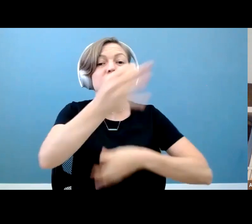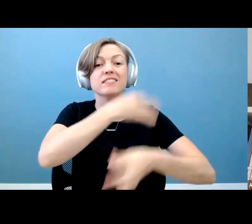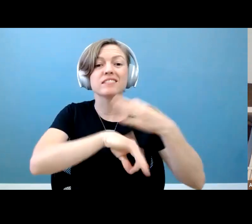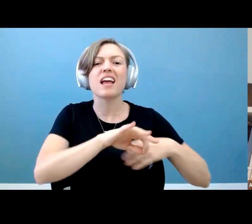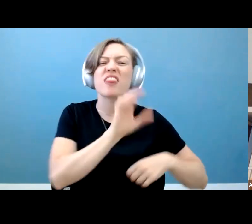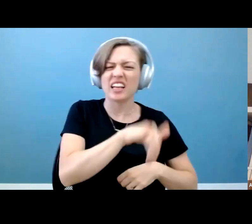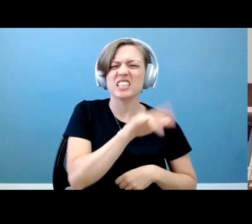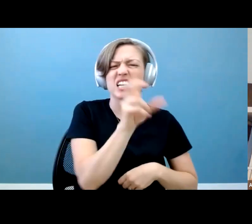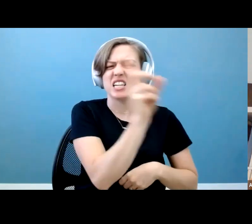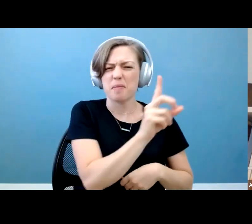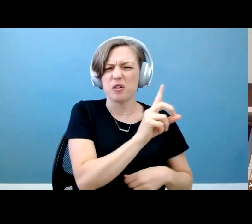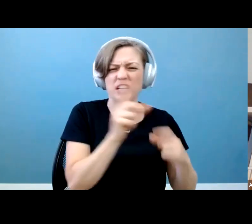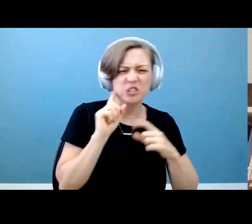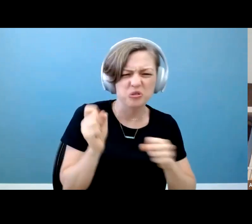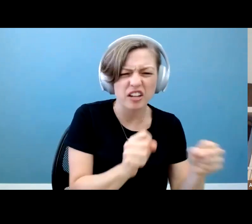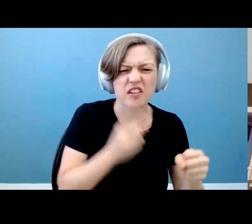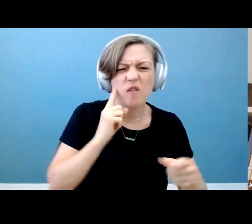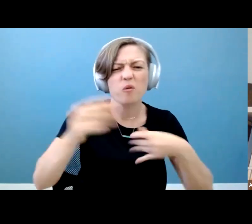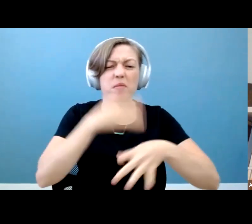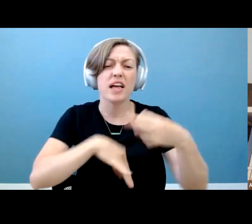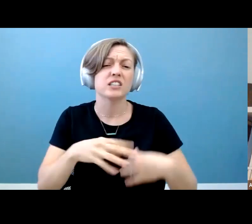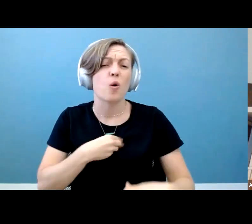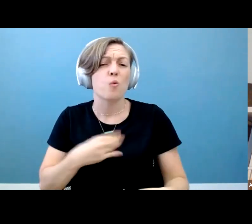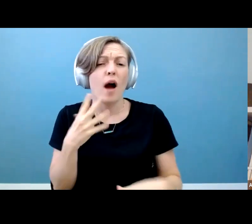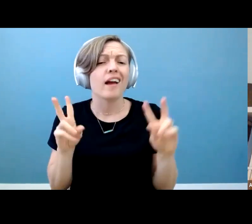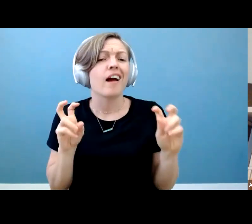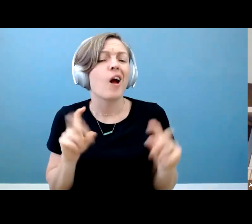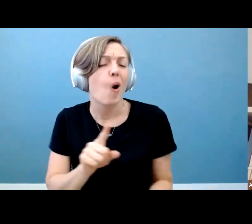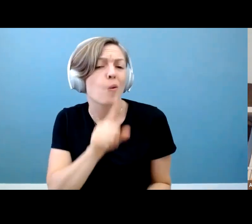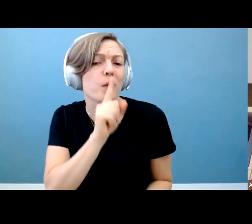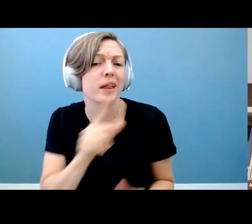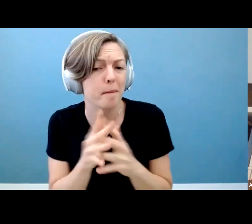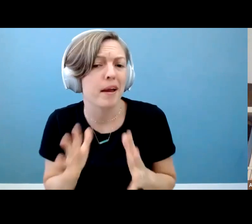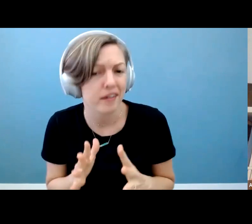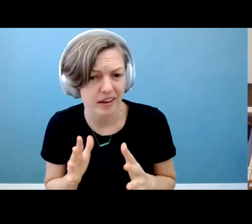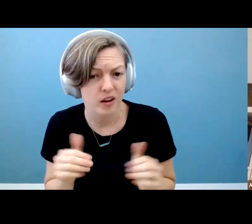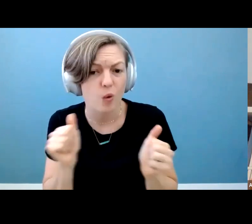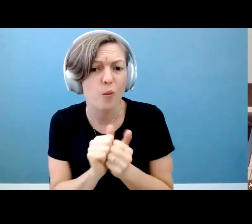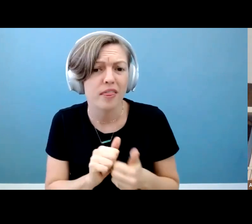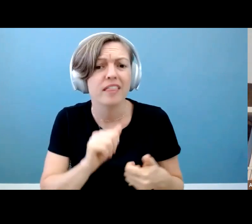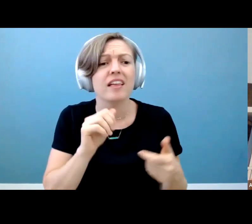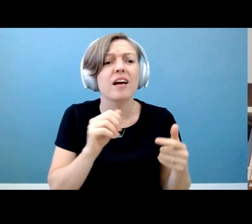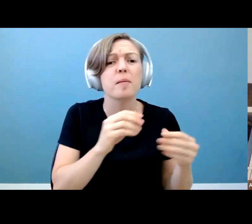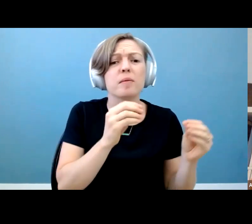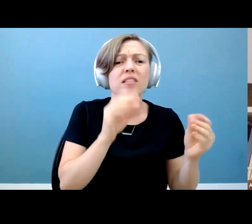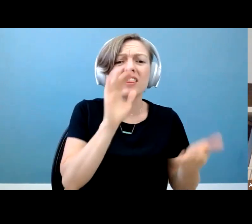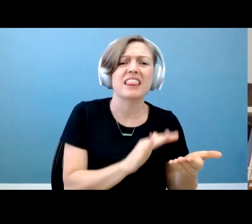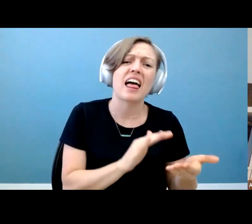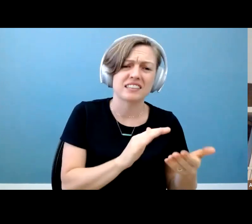replace white, quote unquote, real Americans with left-leaning Black and brown immigrant